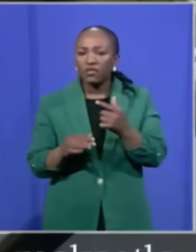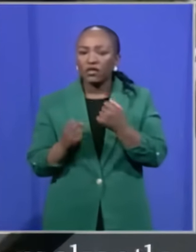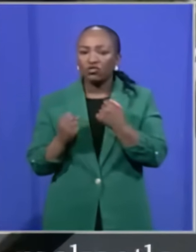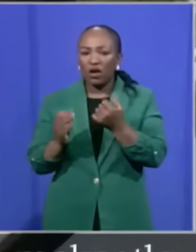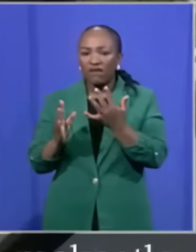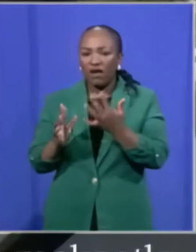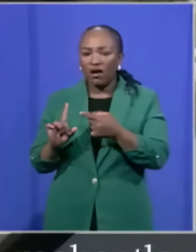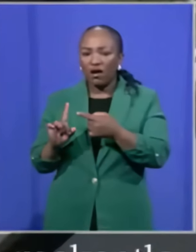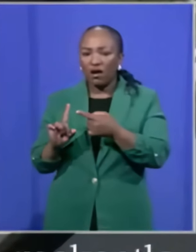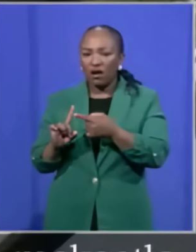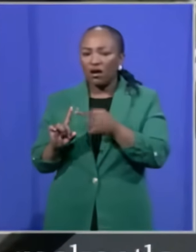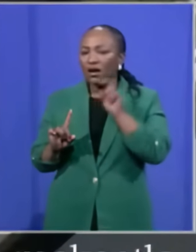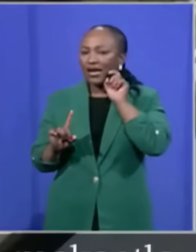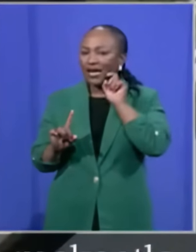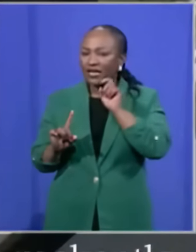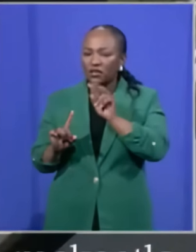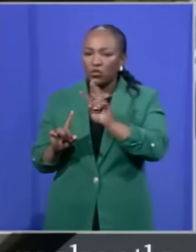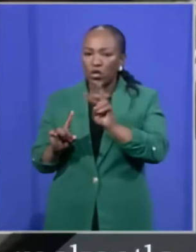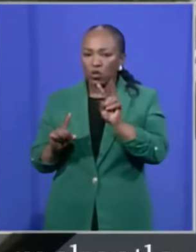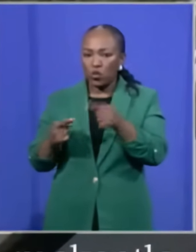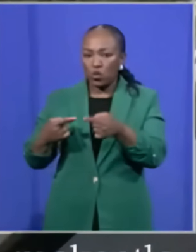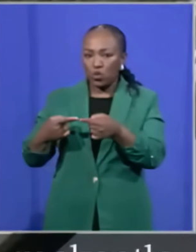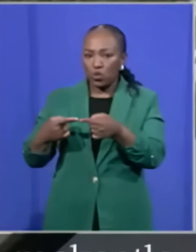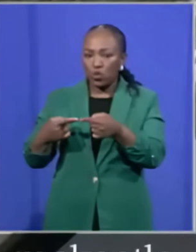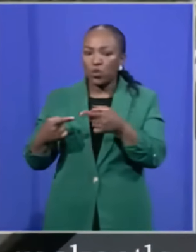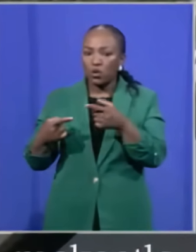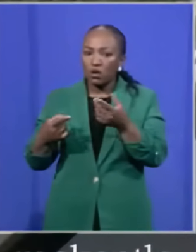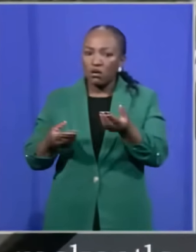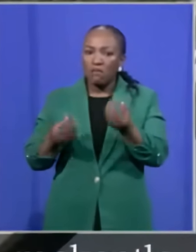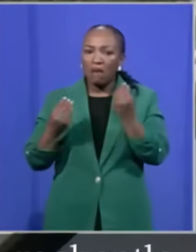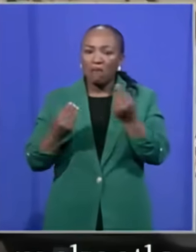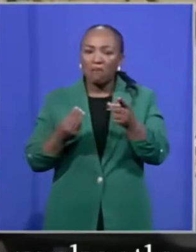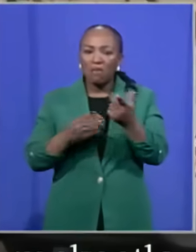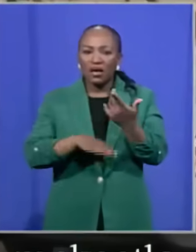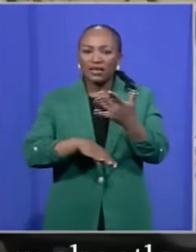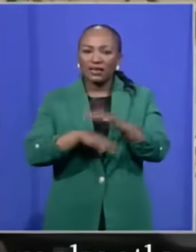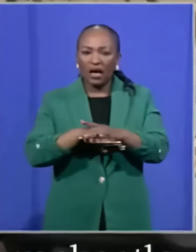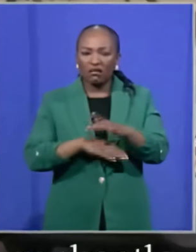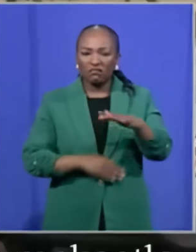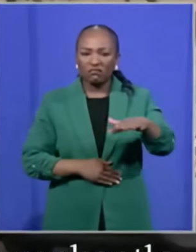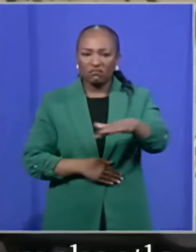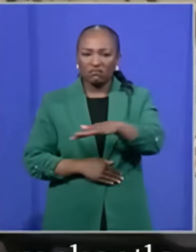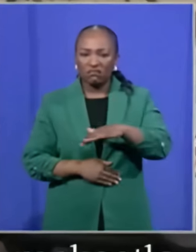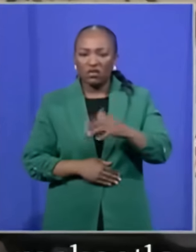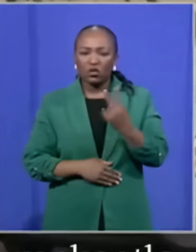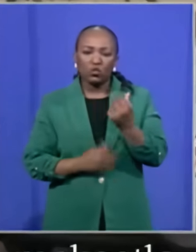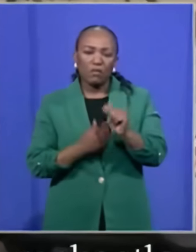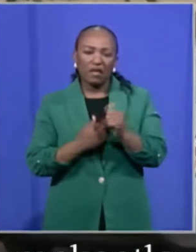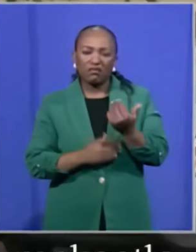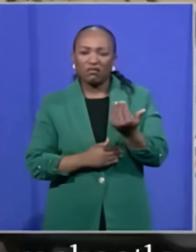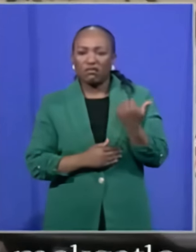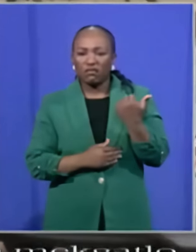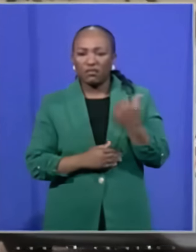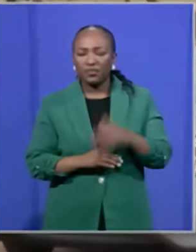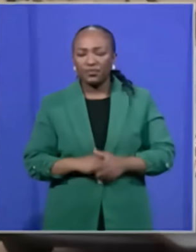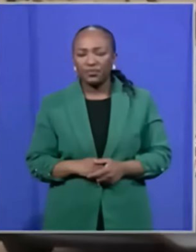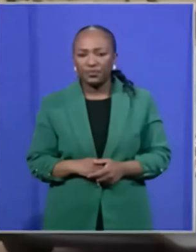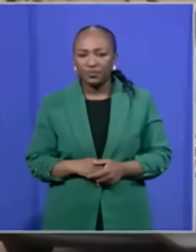wa e-hailing ya dilemo tse 22 o ile a fumanwa a hlokaetse hona sebakeng sena dikgwedi tse 2 tse fetileng.